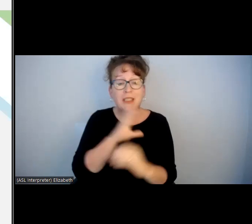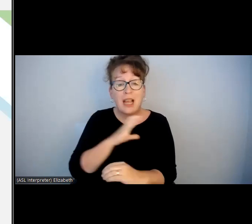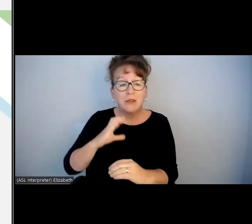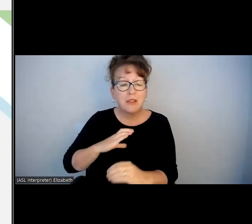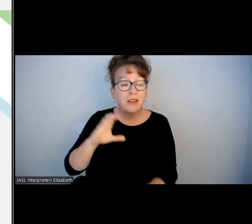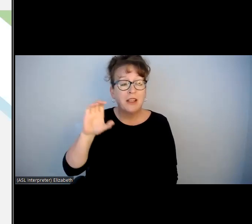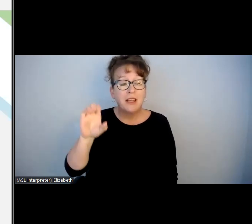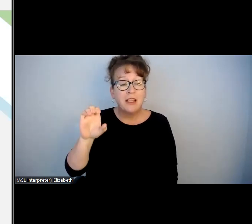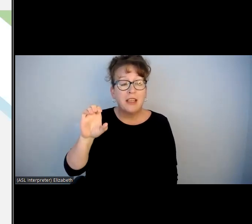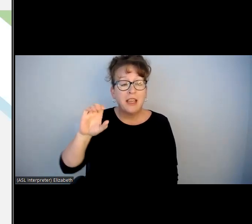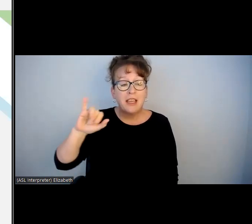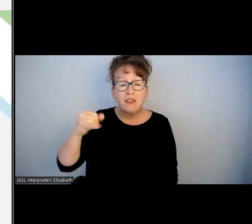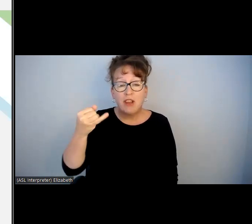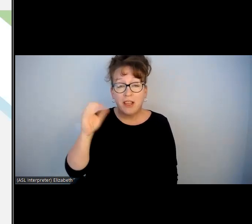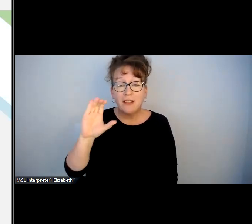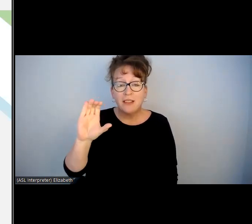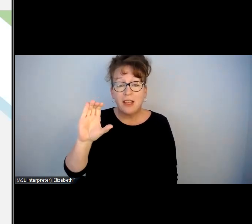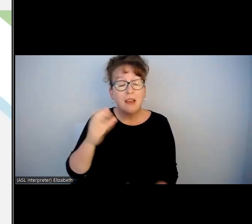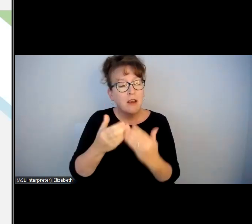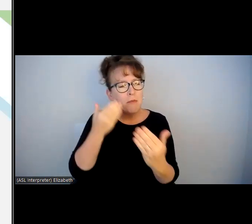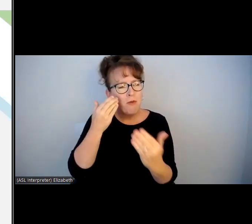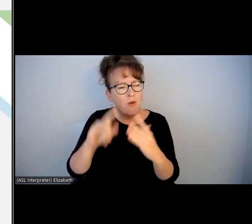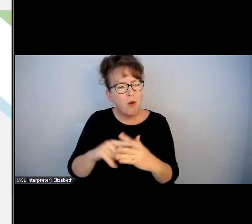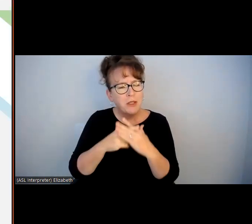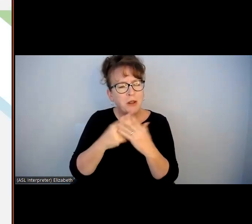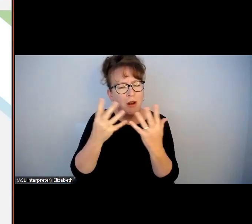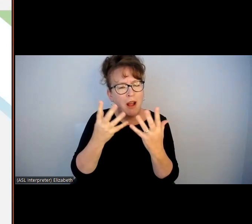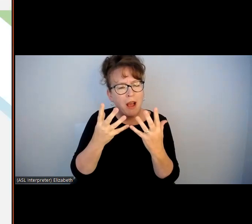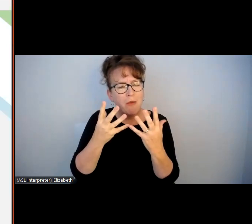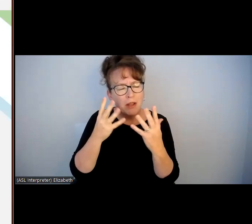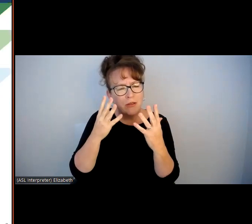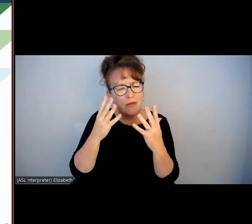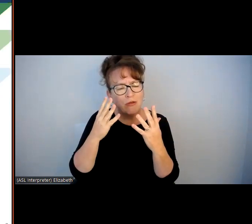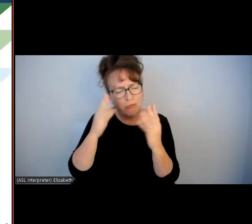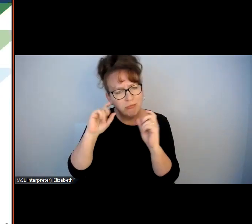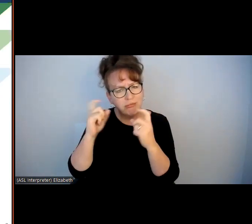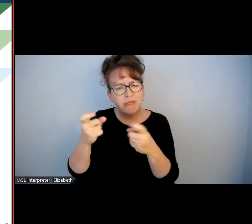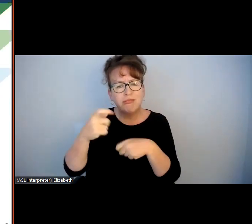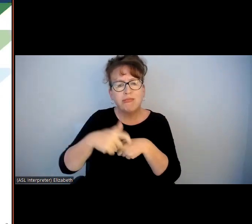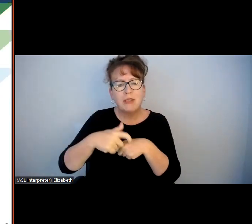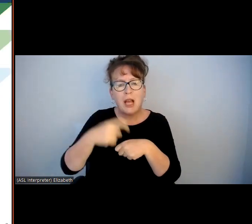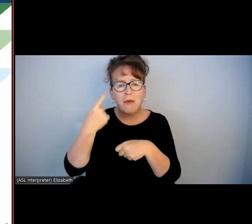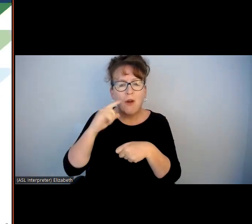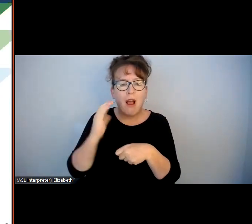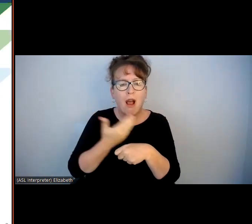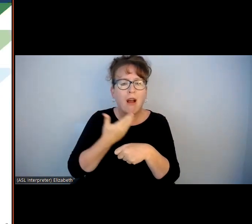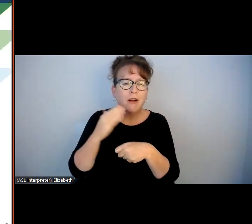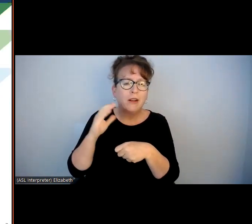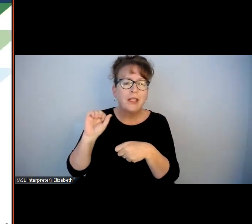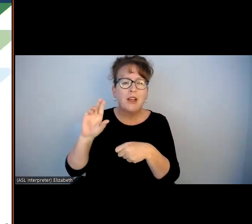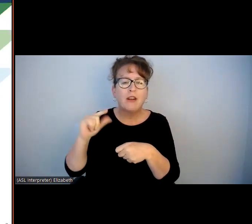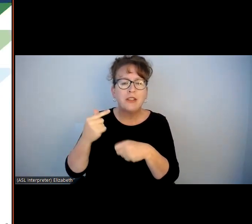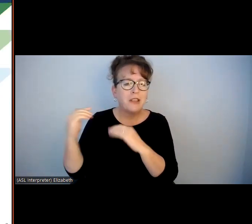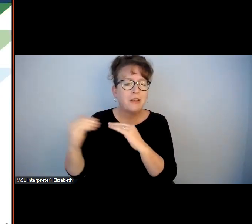Before I get started, I want to allow one of our colleagues at ERG to provide some logistics and